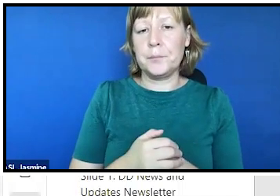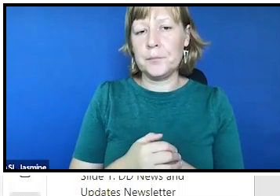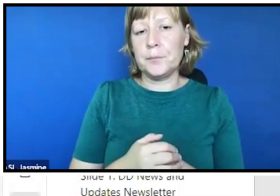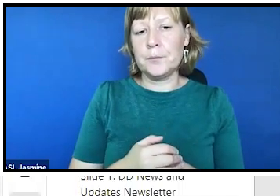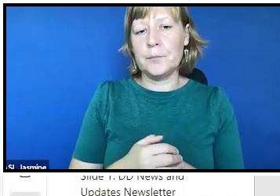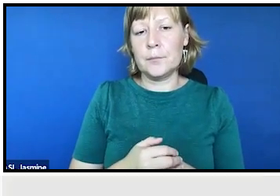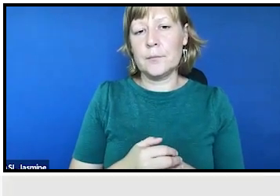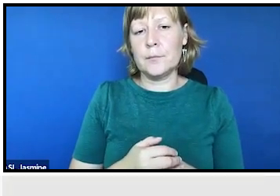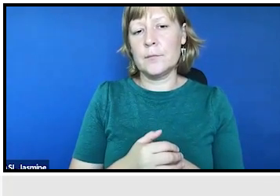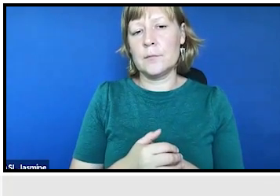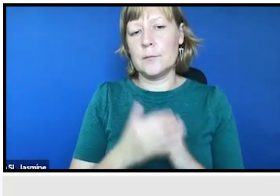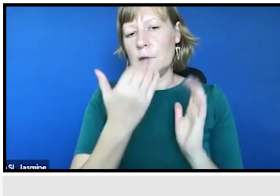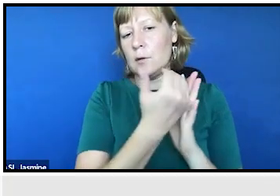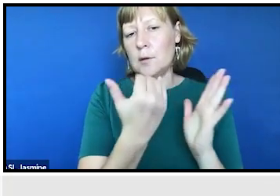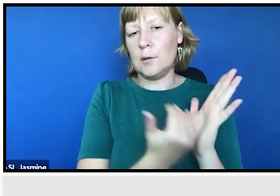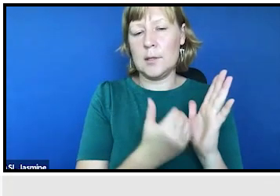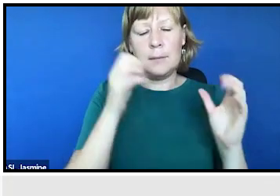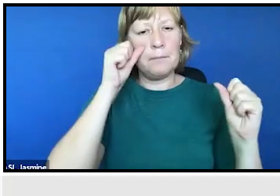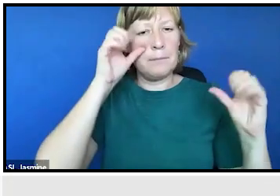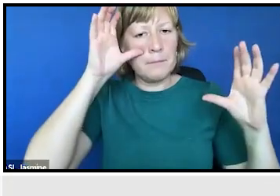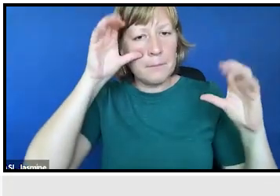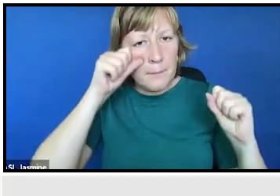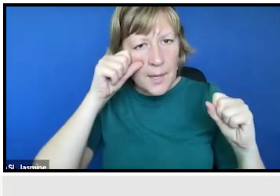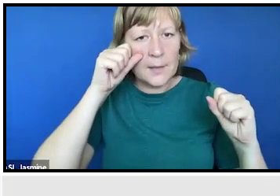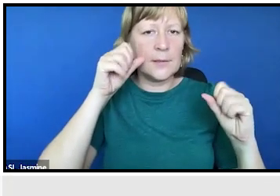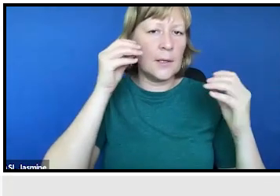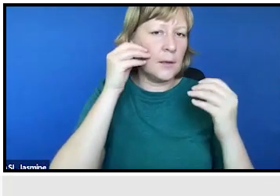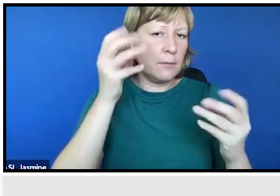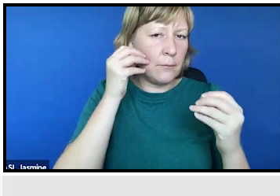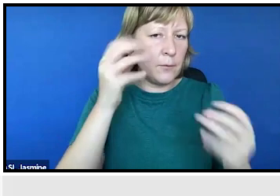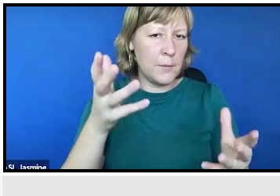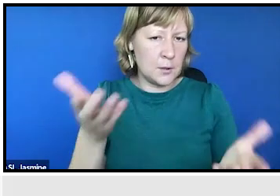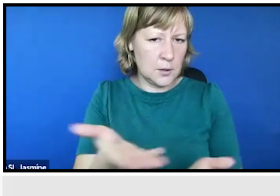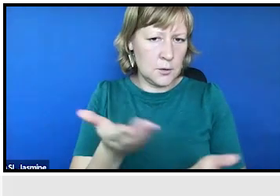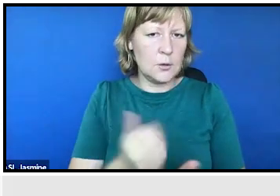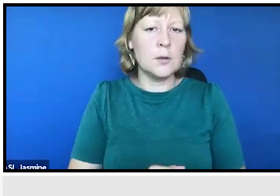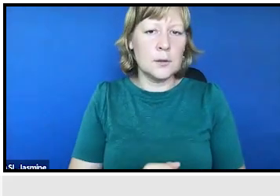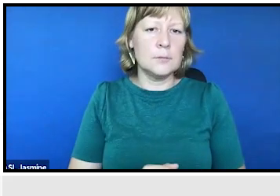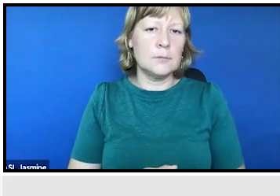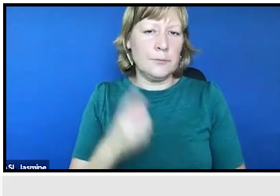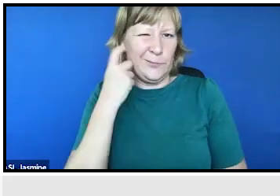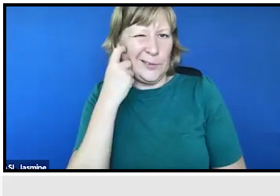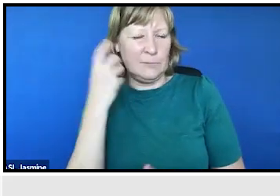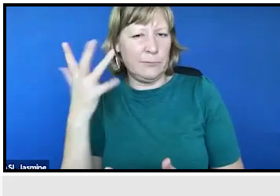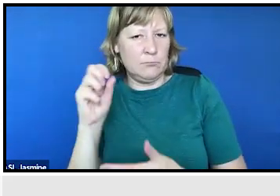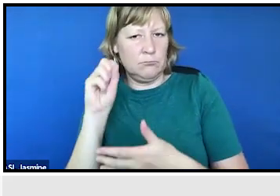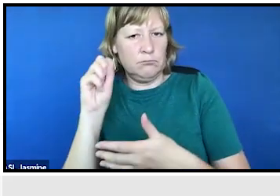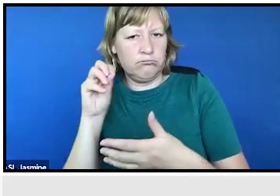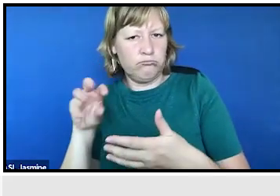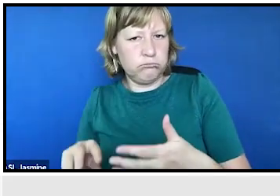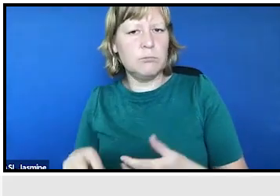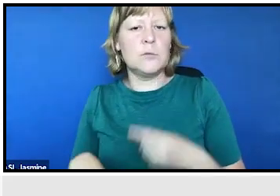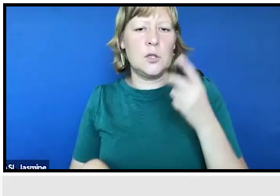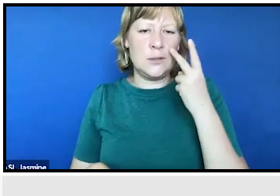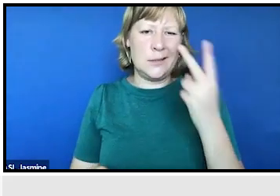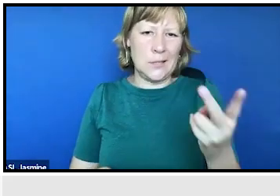the amazing opportunities on our newsletter here. And we just, again, went through everything that was on there. It's peppered out and sectioned out for